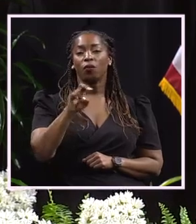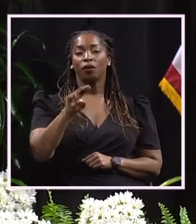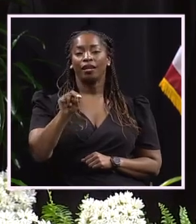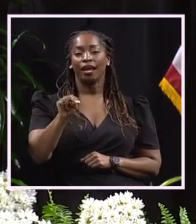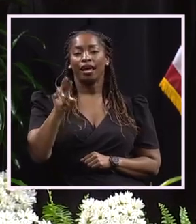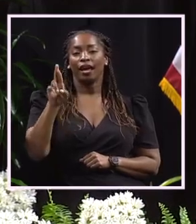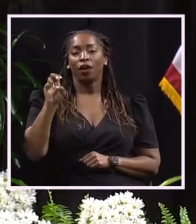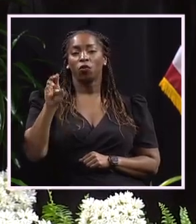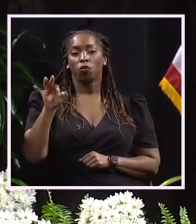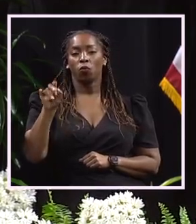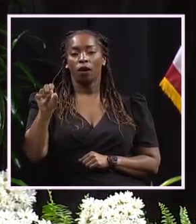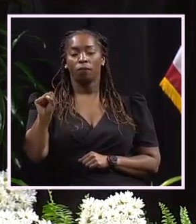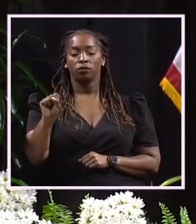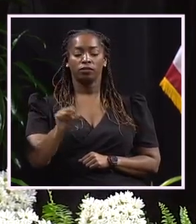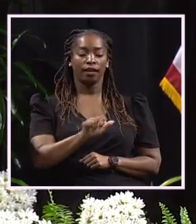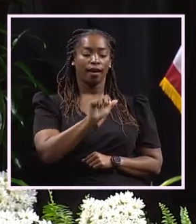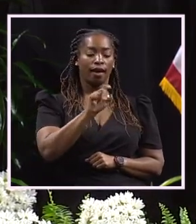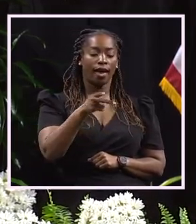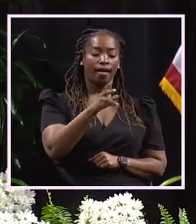Anthony Jamar Lawrence.